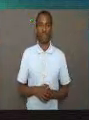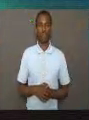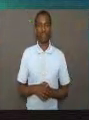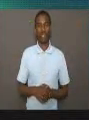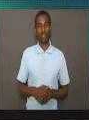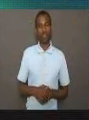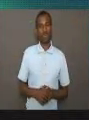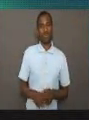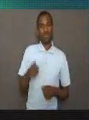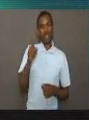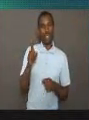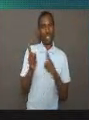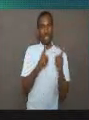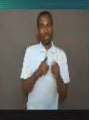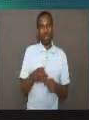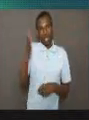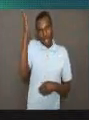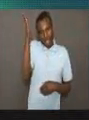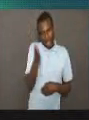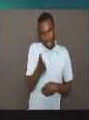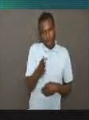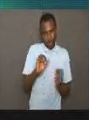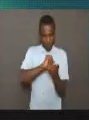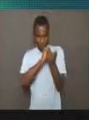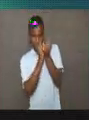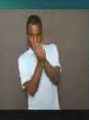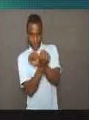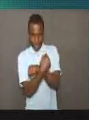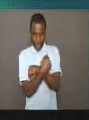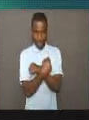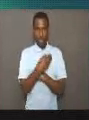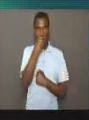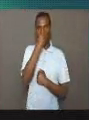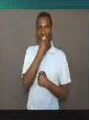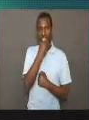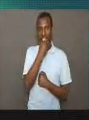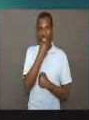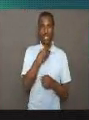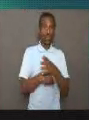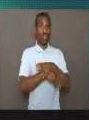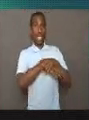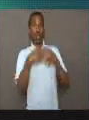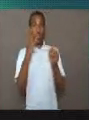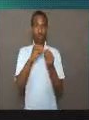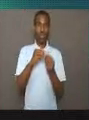It is the ratio of change in heat at the output to the supplied